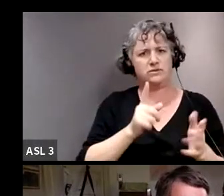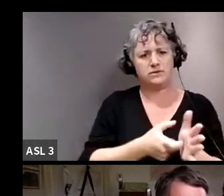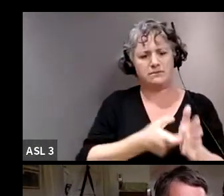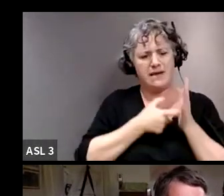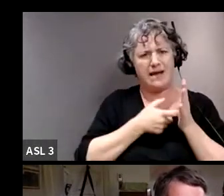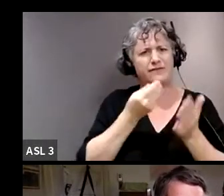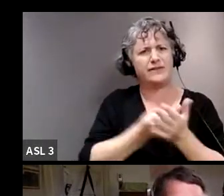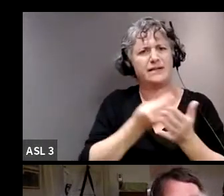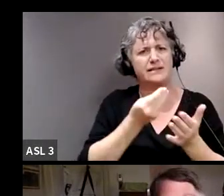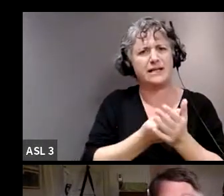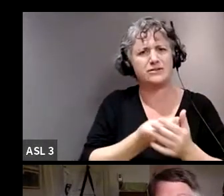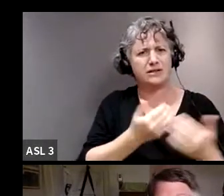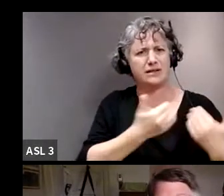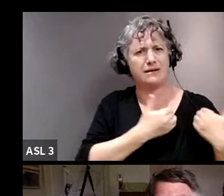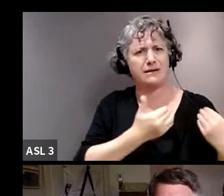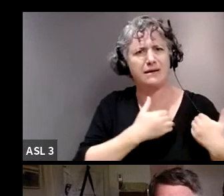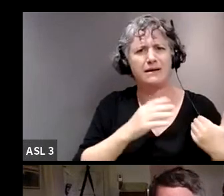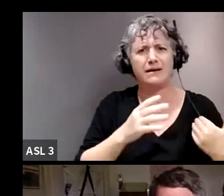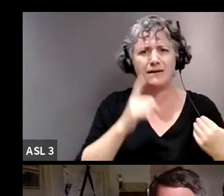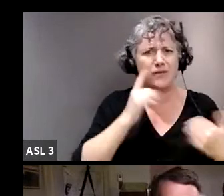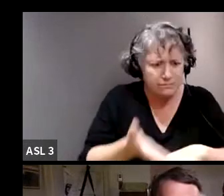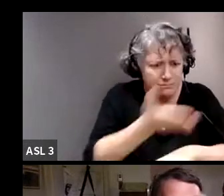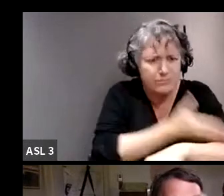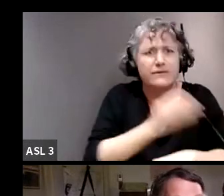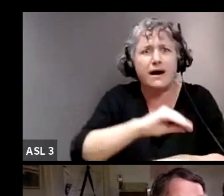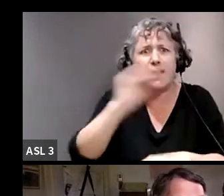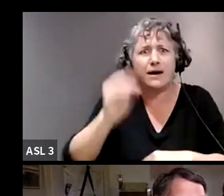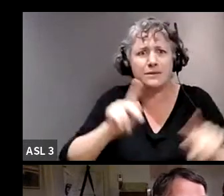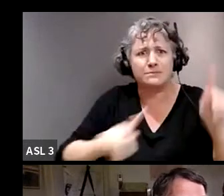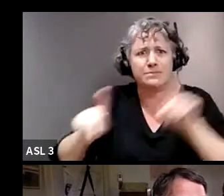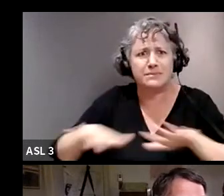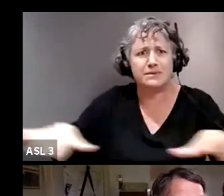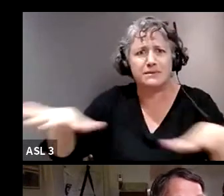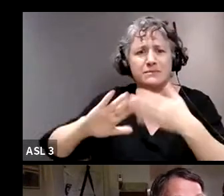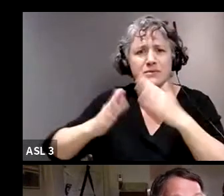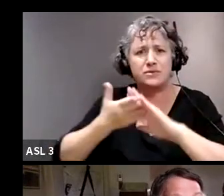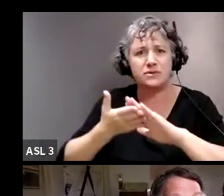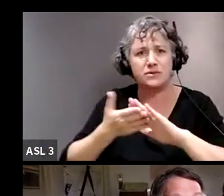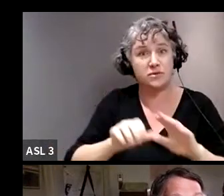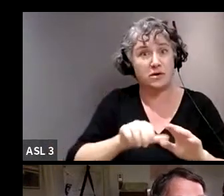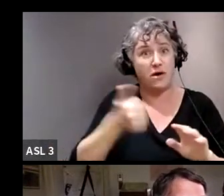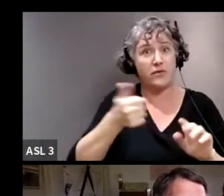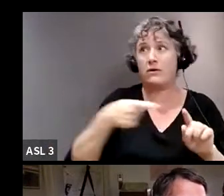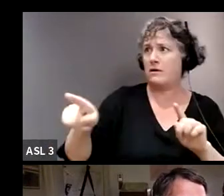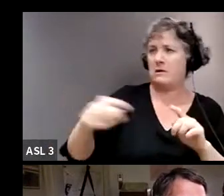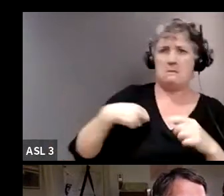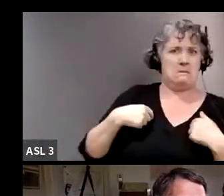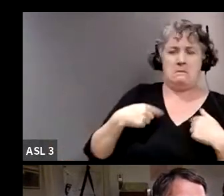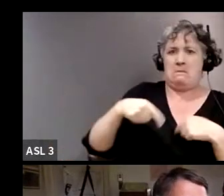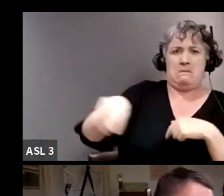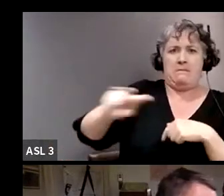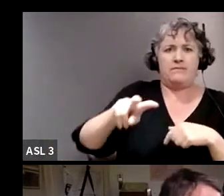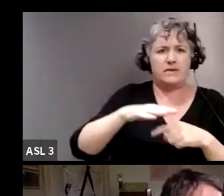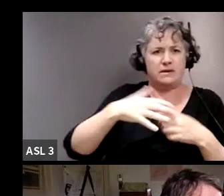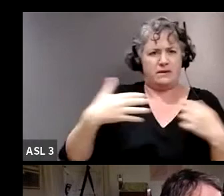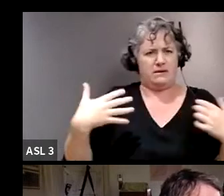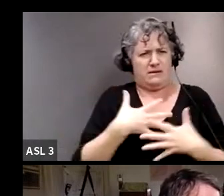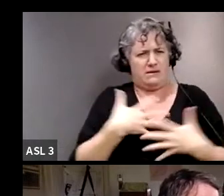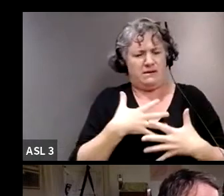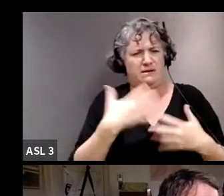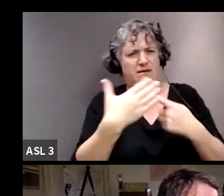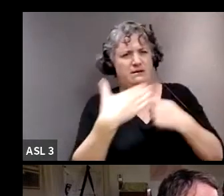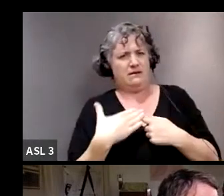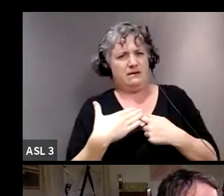budget decisions for the greatest good of the city to suggest otherwise is an intimidation tactic based in the fear of not getting